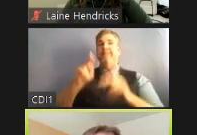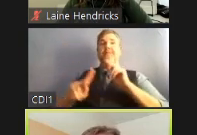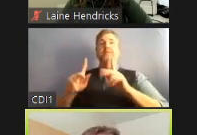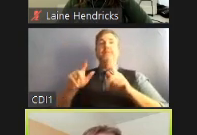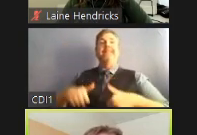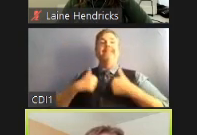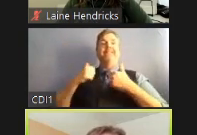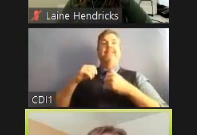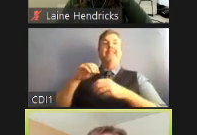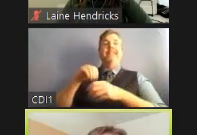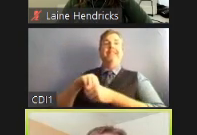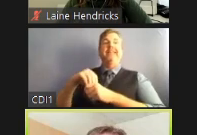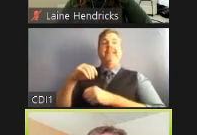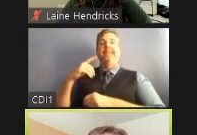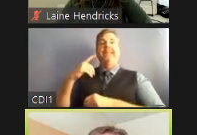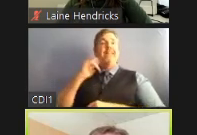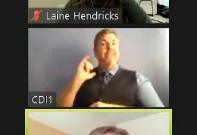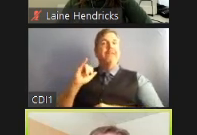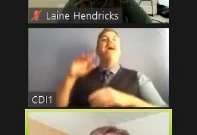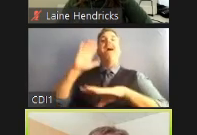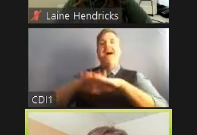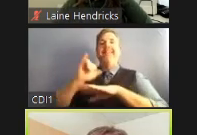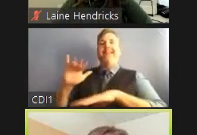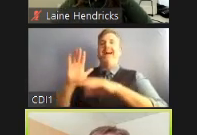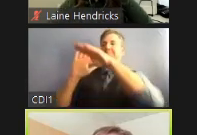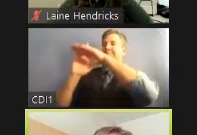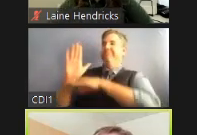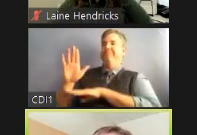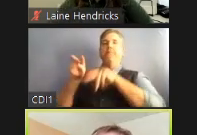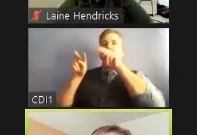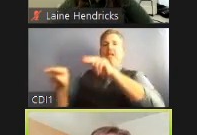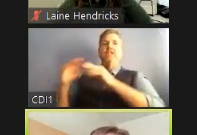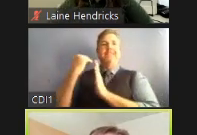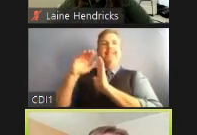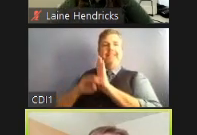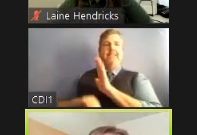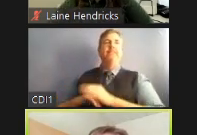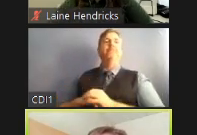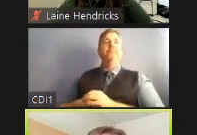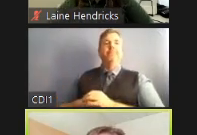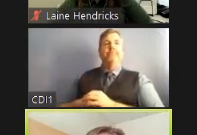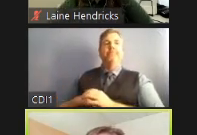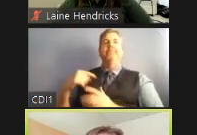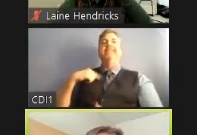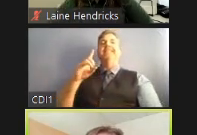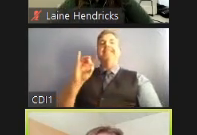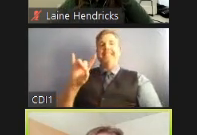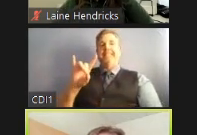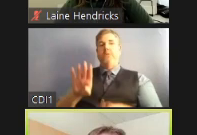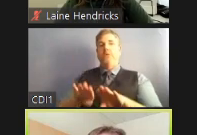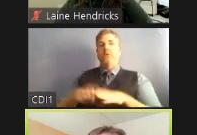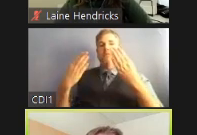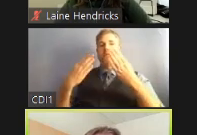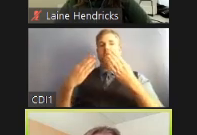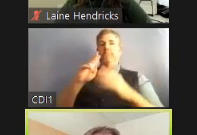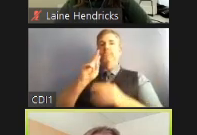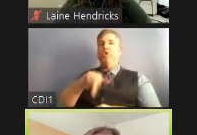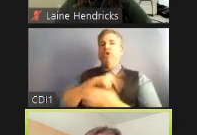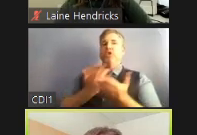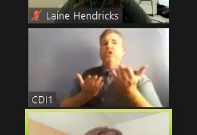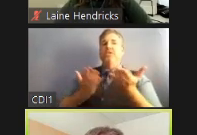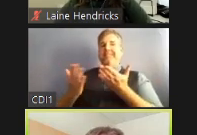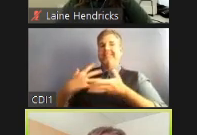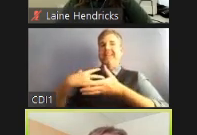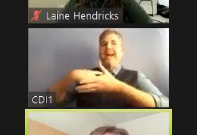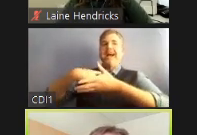Yesterday, or the day before yesterday, we opened personal services, outdoors only, including nail salons, massage, estheticians,